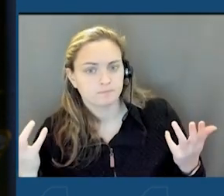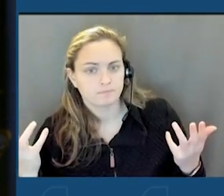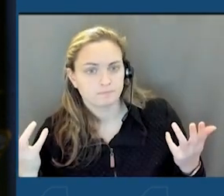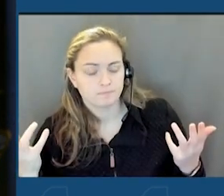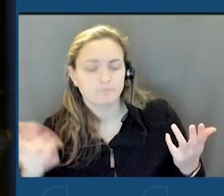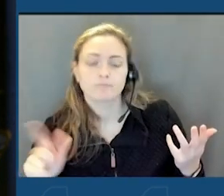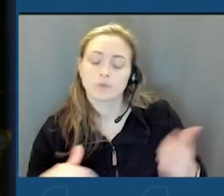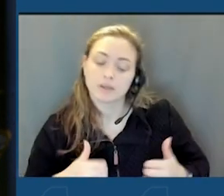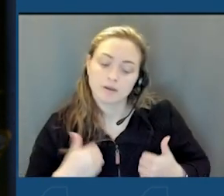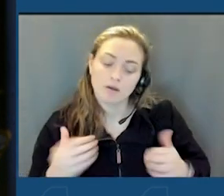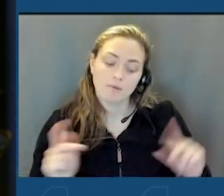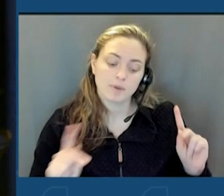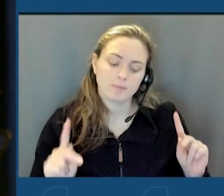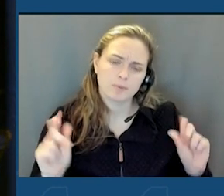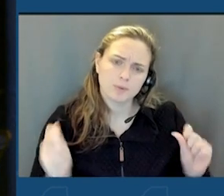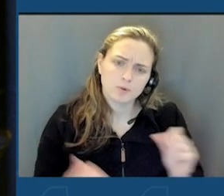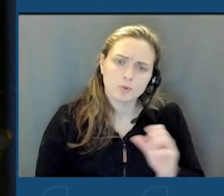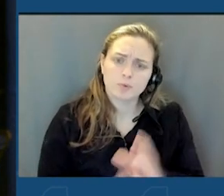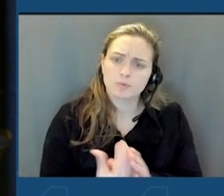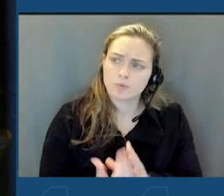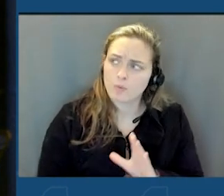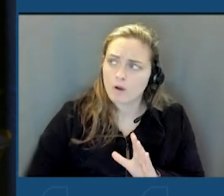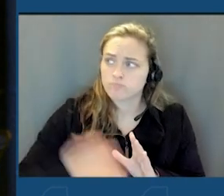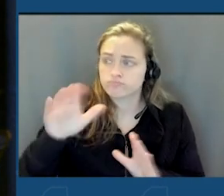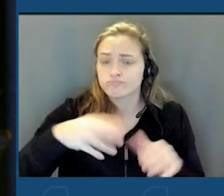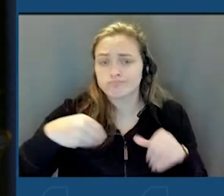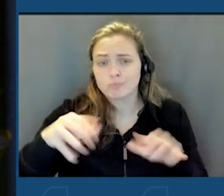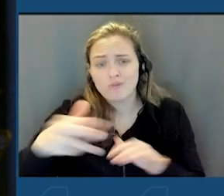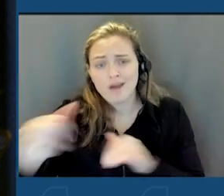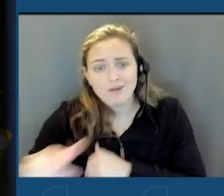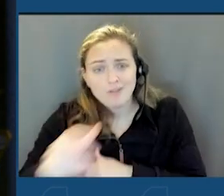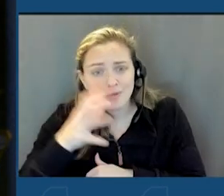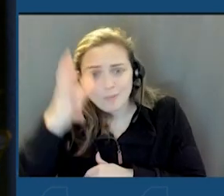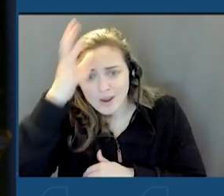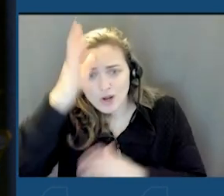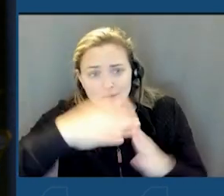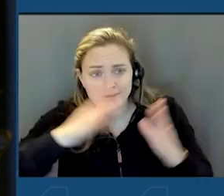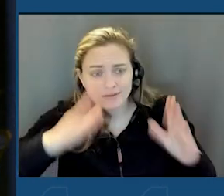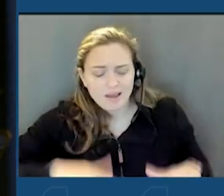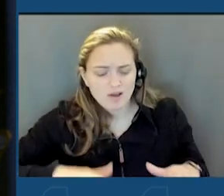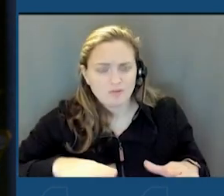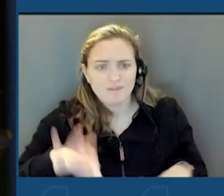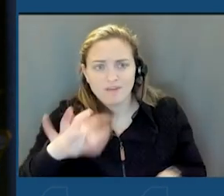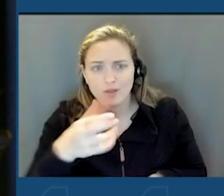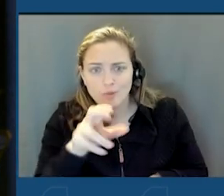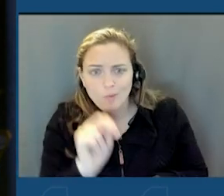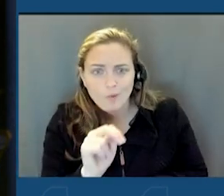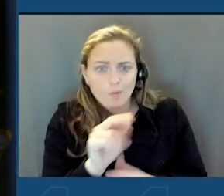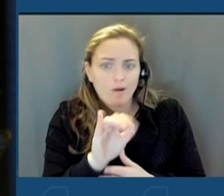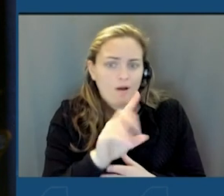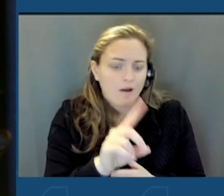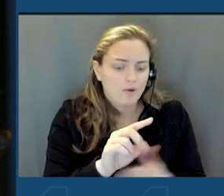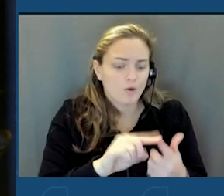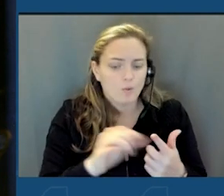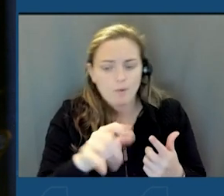young people to be able to grow up, move out of their parents' basements, to find their own condos, apartments, and